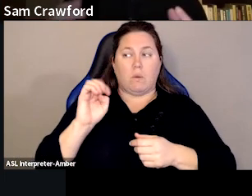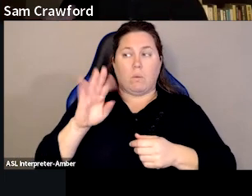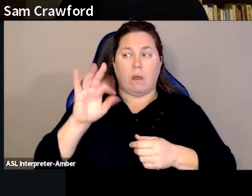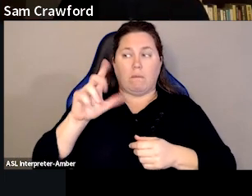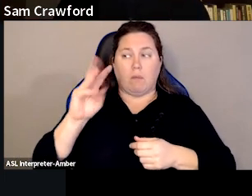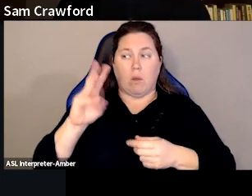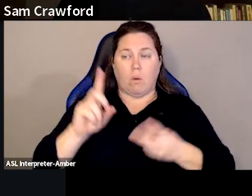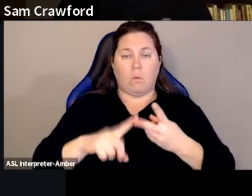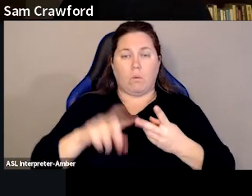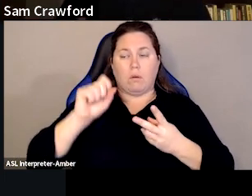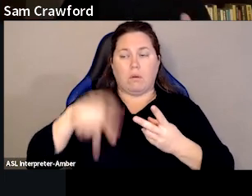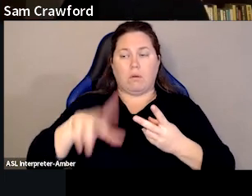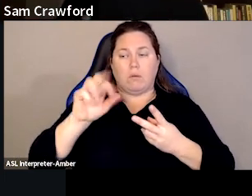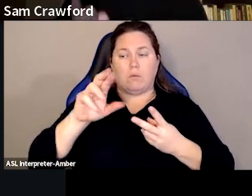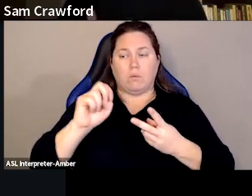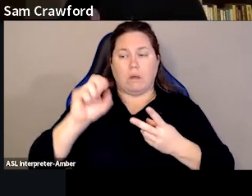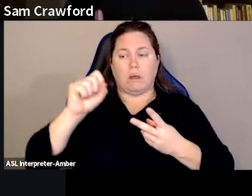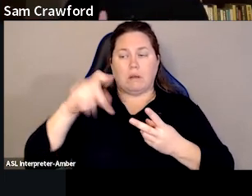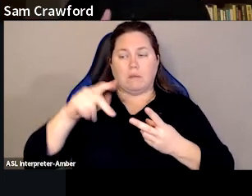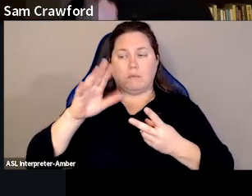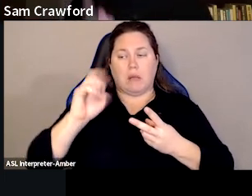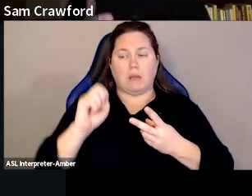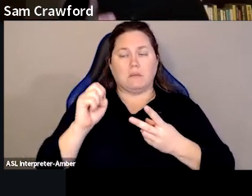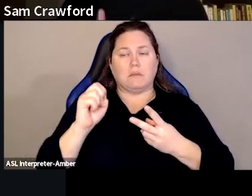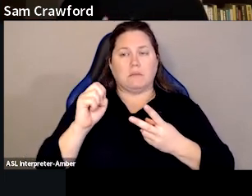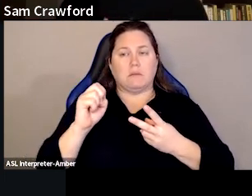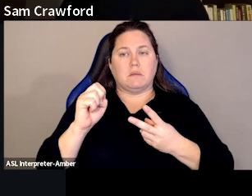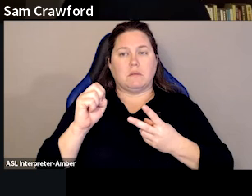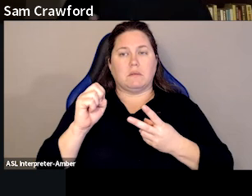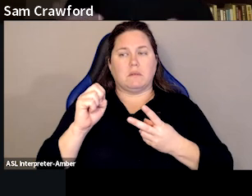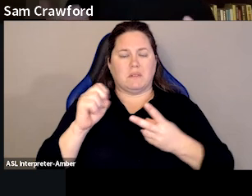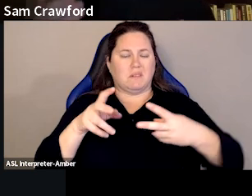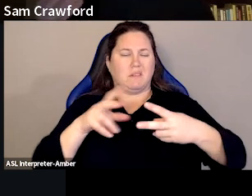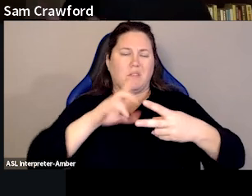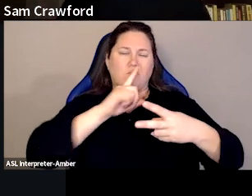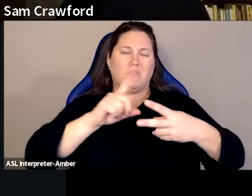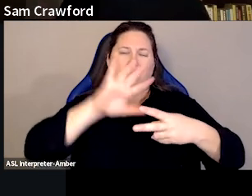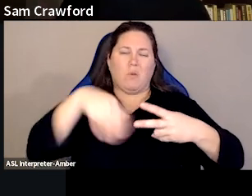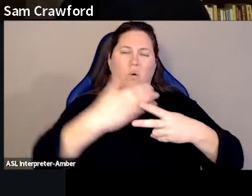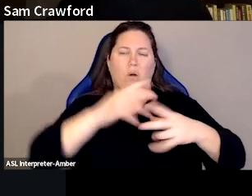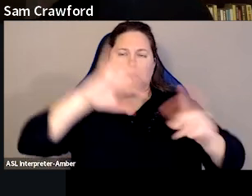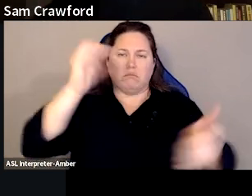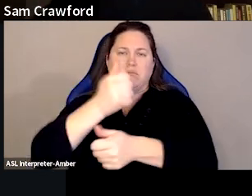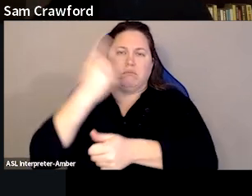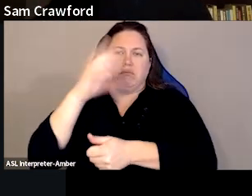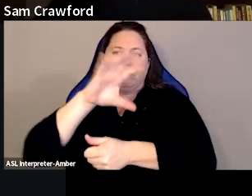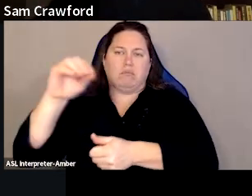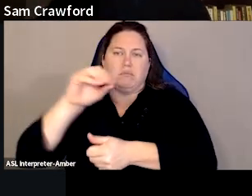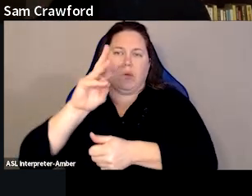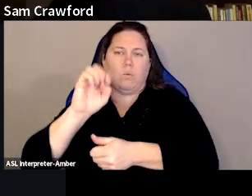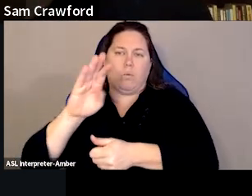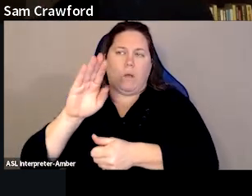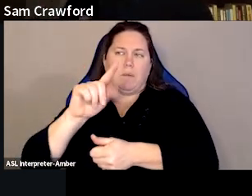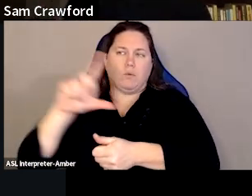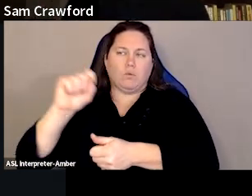they may on the surface be competing, but really they're all part of the same team, which is the movement to link web tools